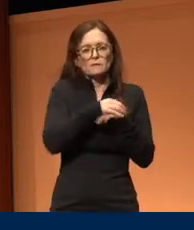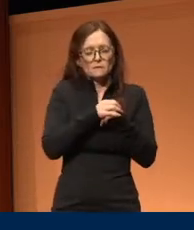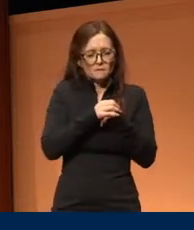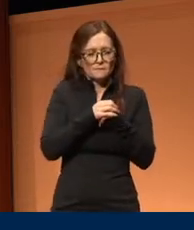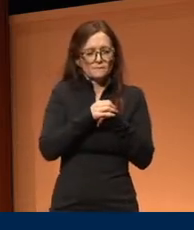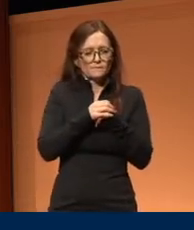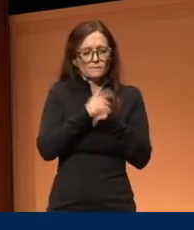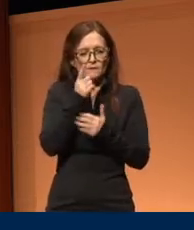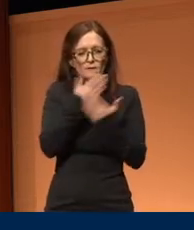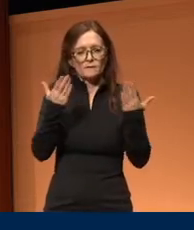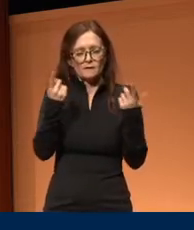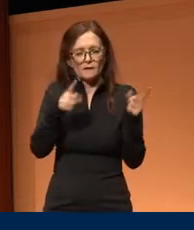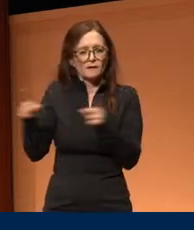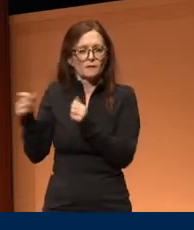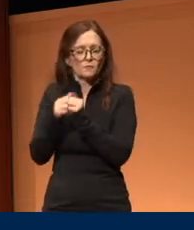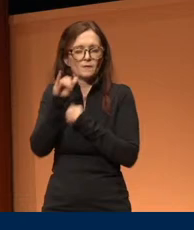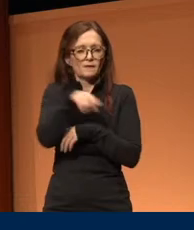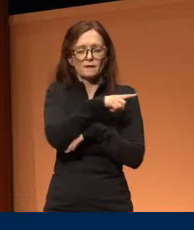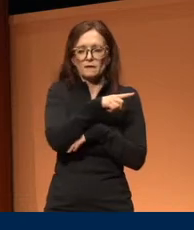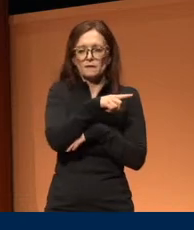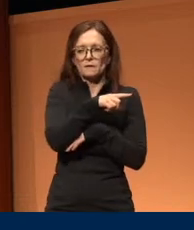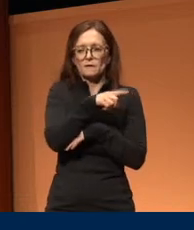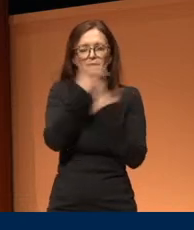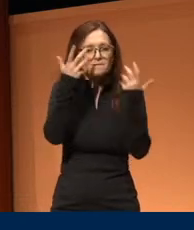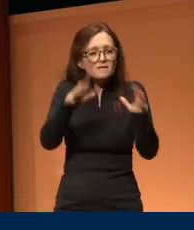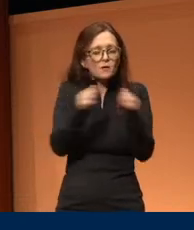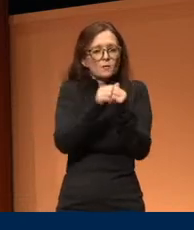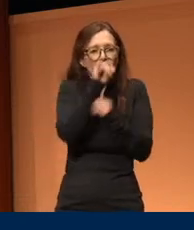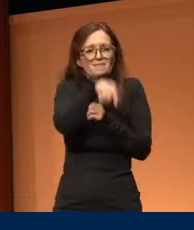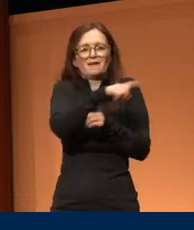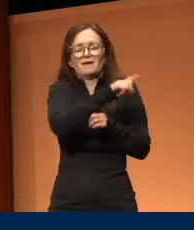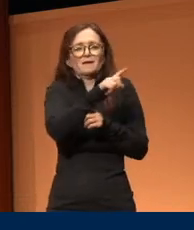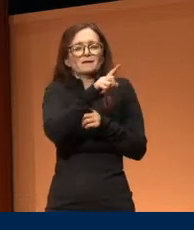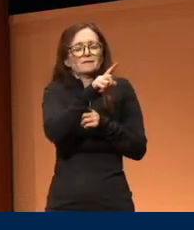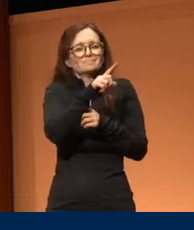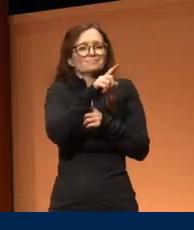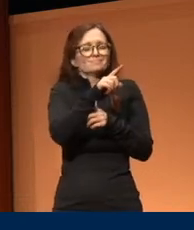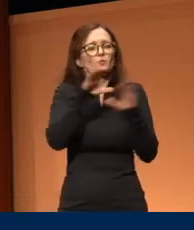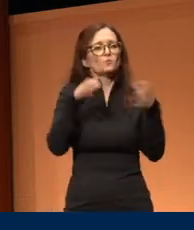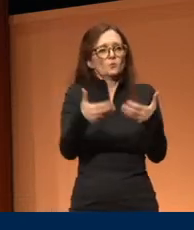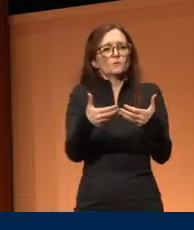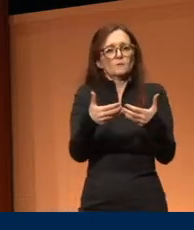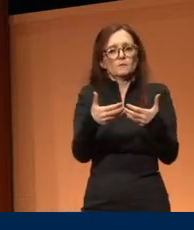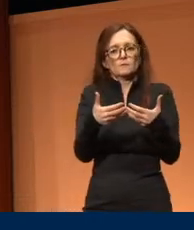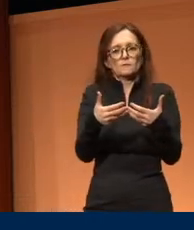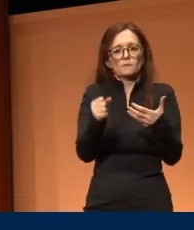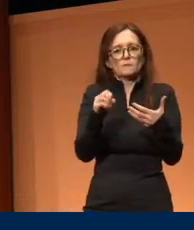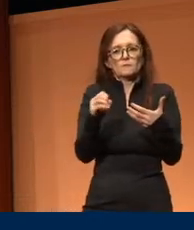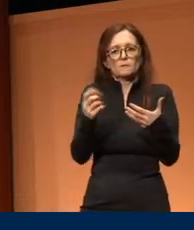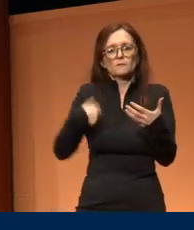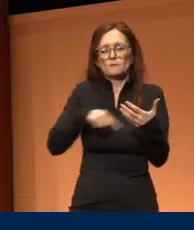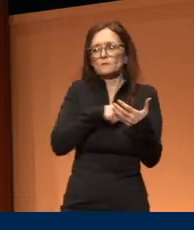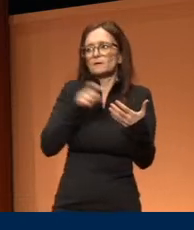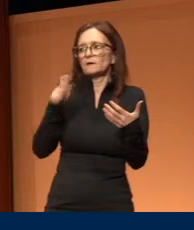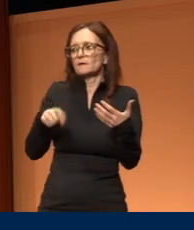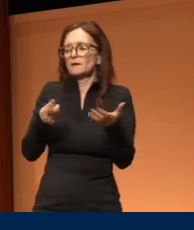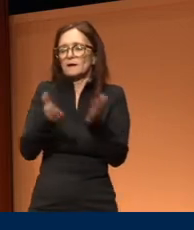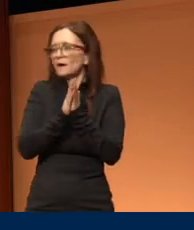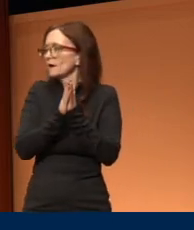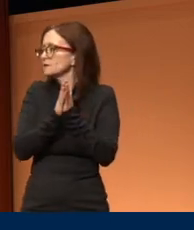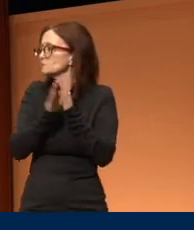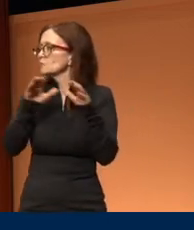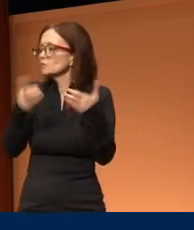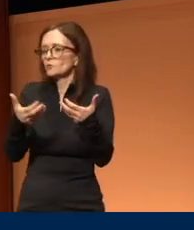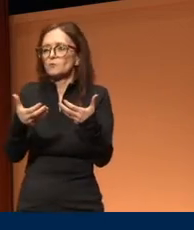depressurization or something that happens once you're done with the excitement of this group, and so we had to have psychologists on